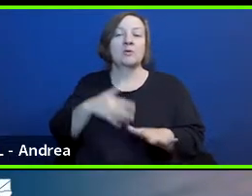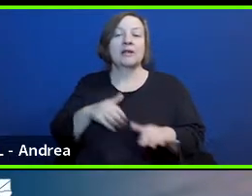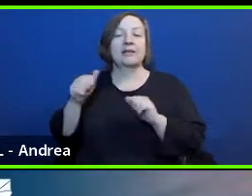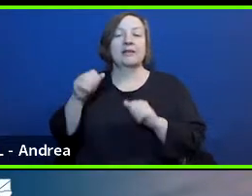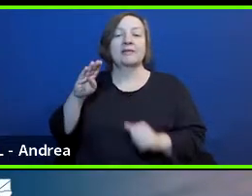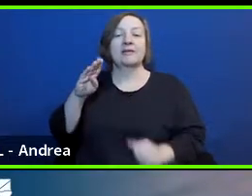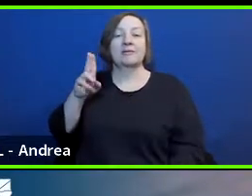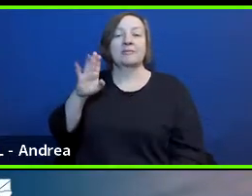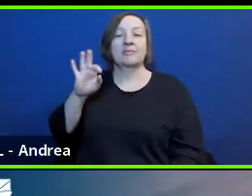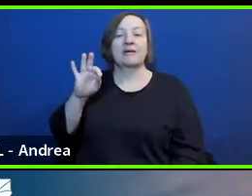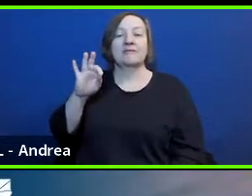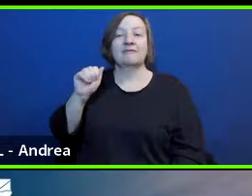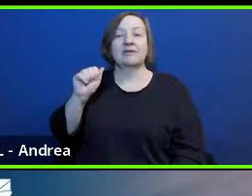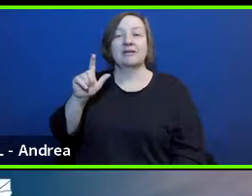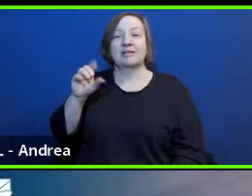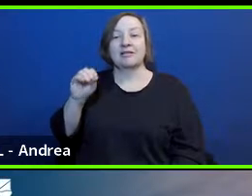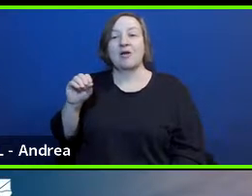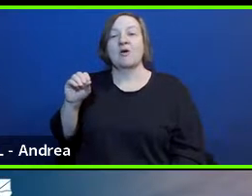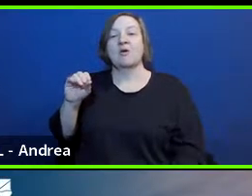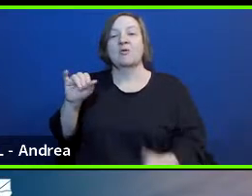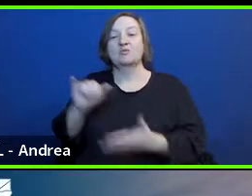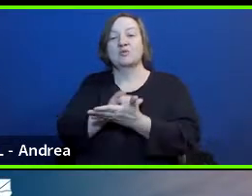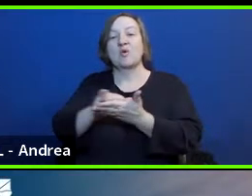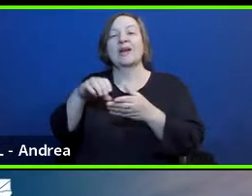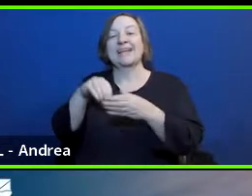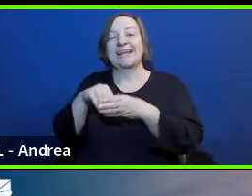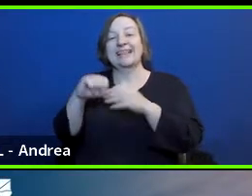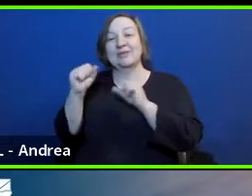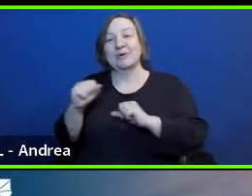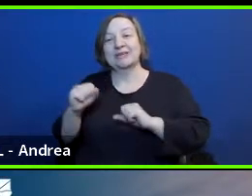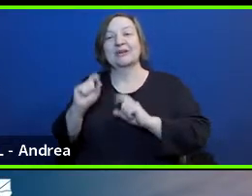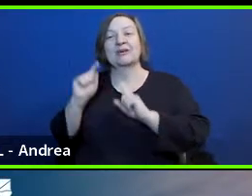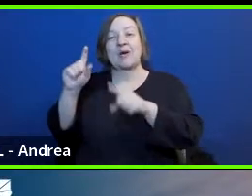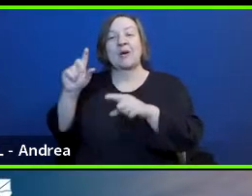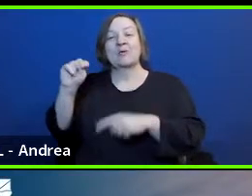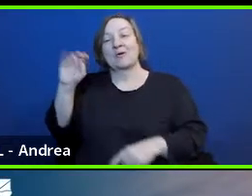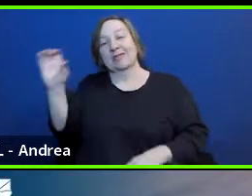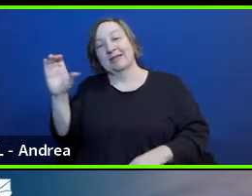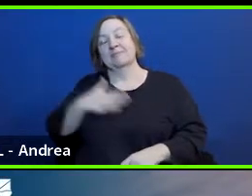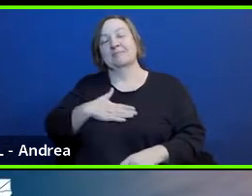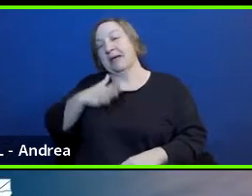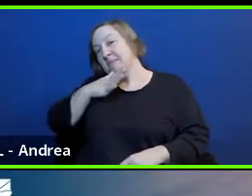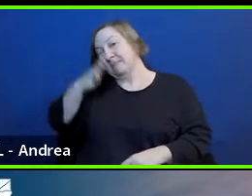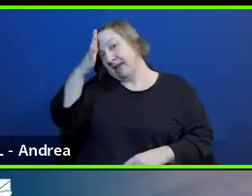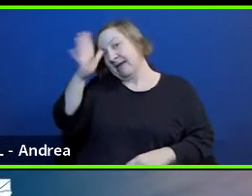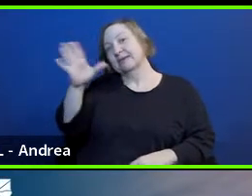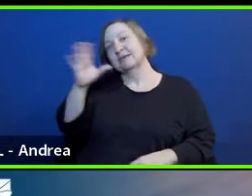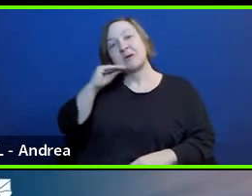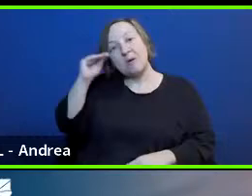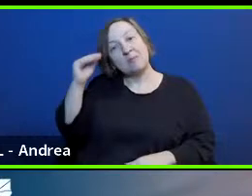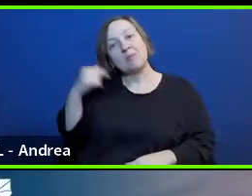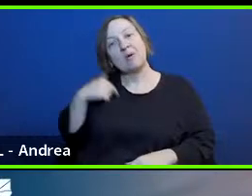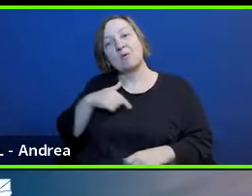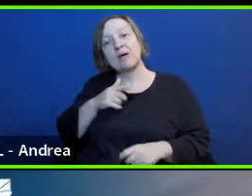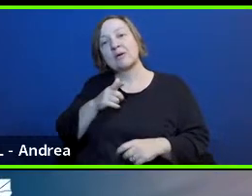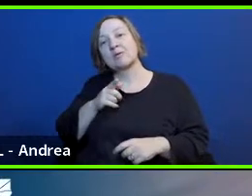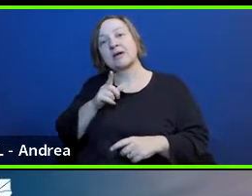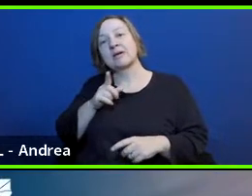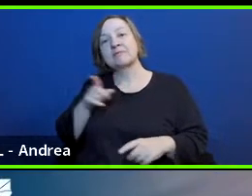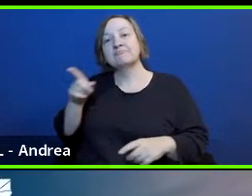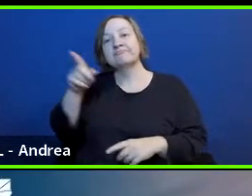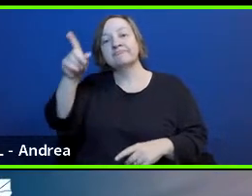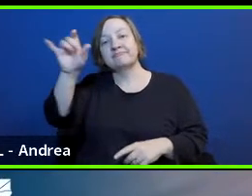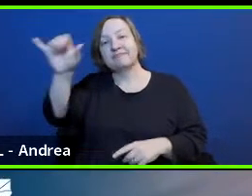York in the winter to go to North Carolina, which was my parents' home, and we would follow that. So it